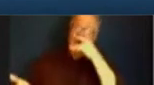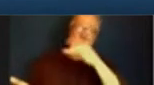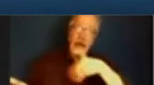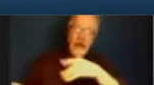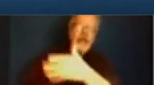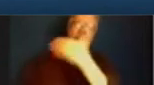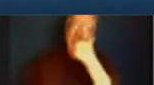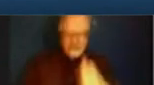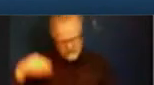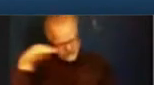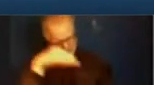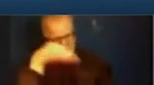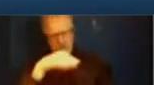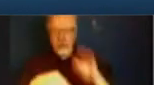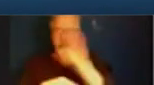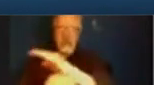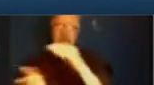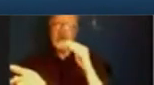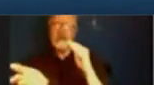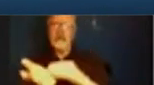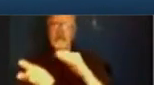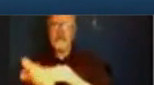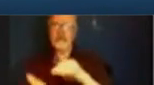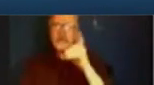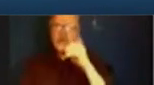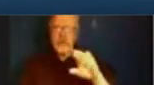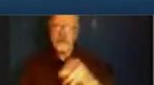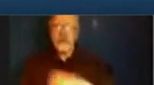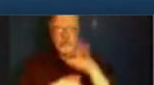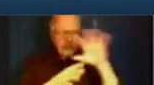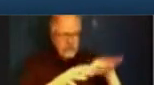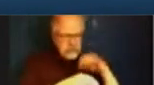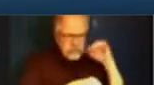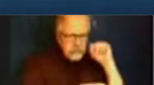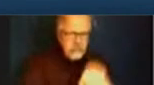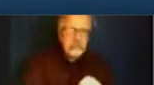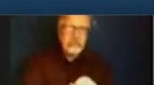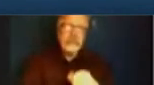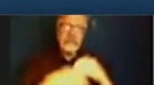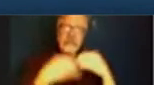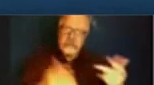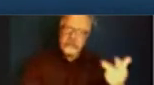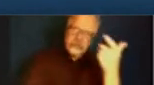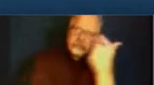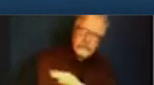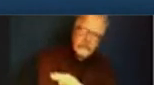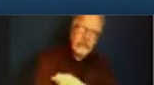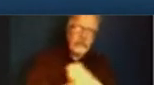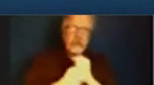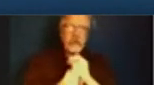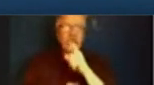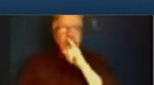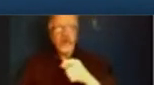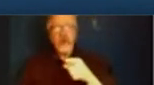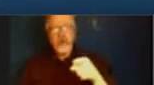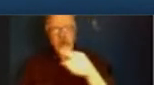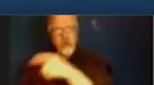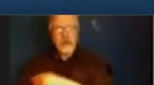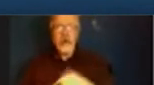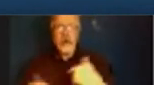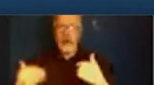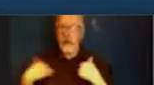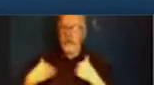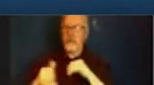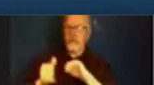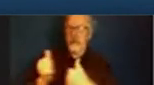answered, get their appointment scheduled, and then make sure you have masks on hand, and